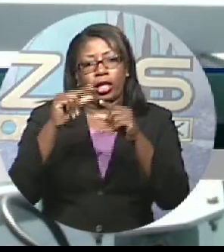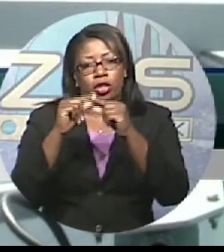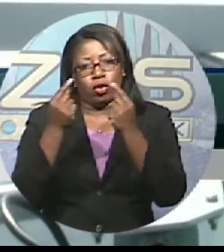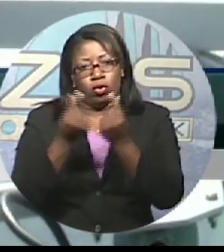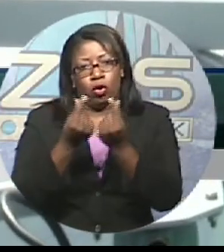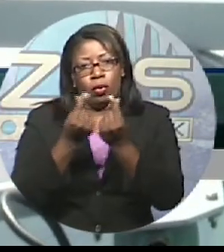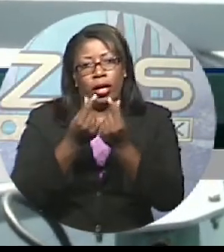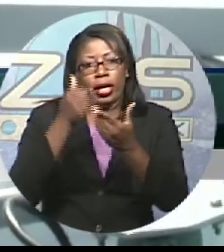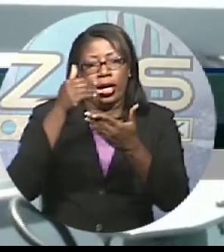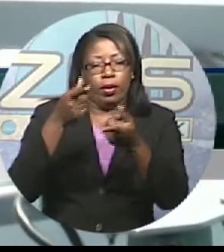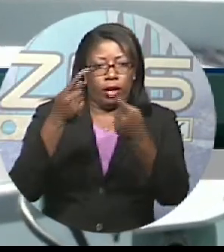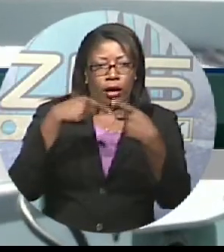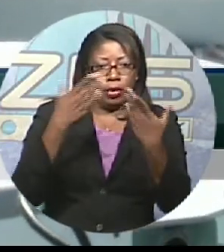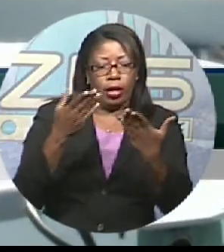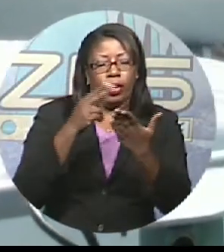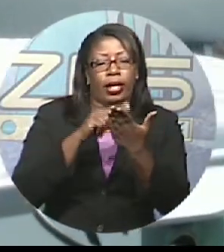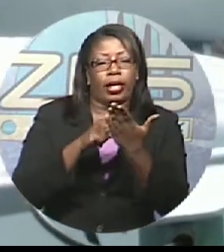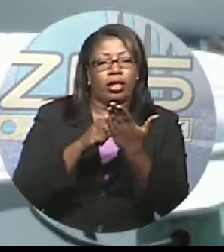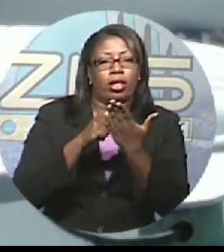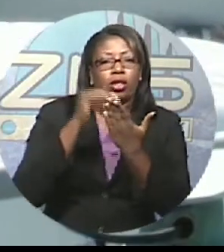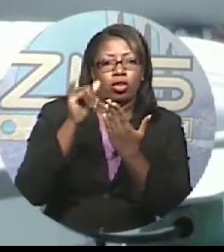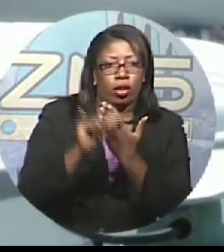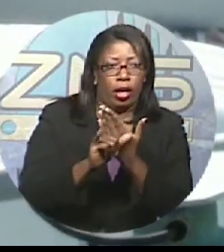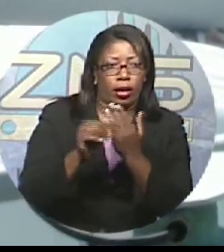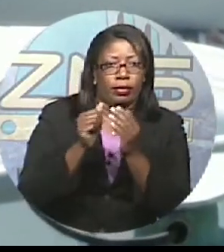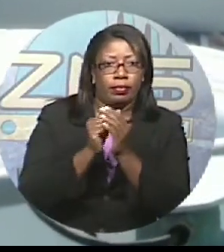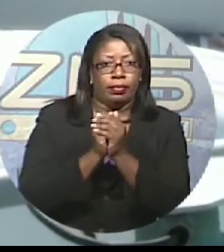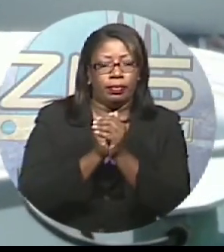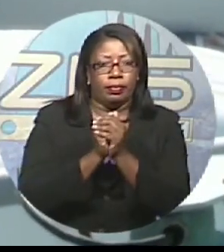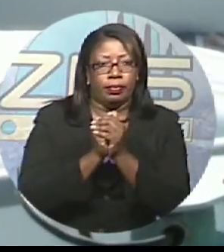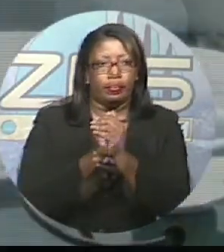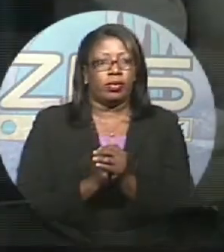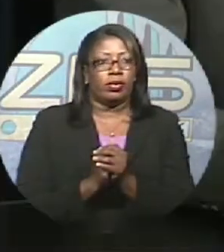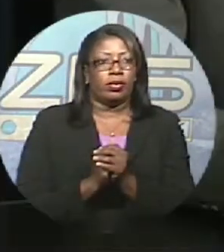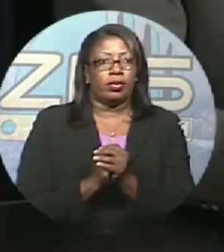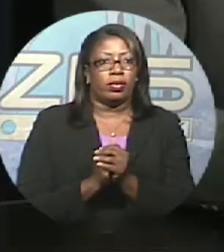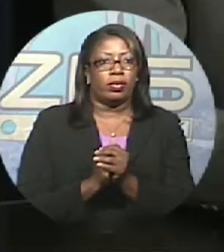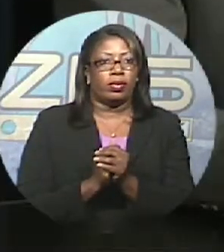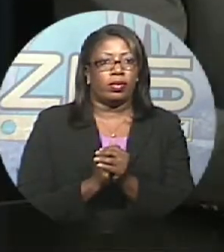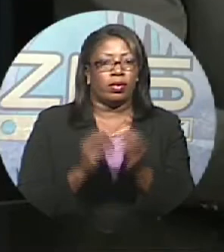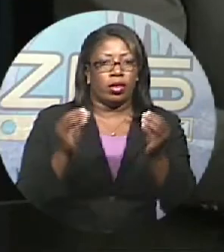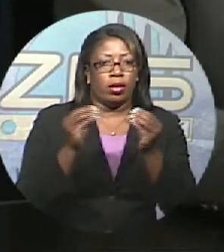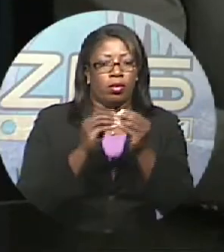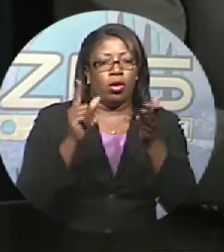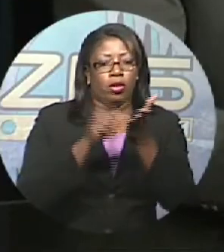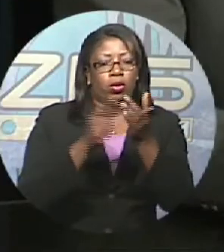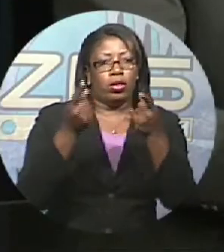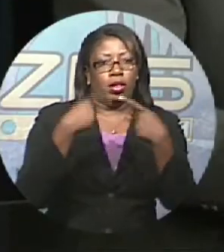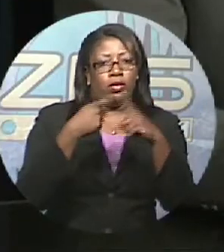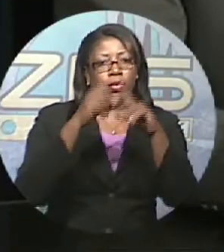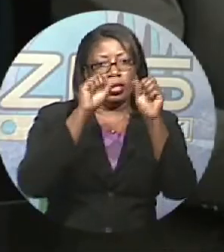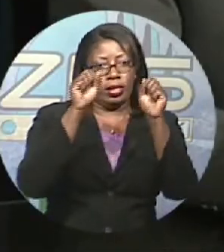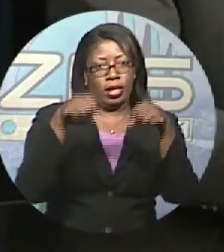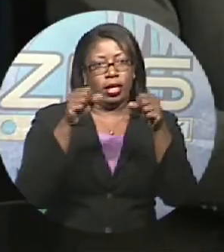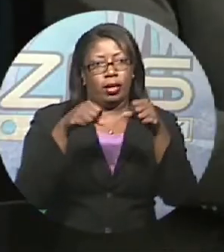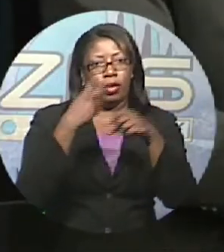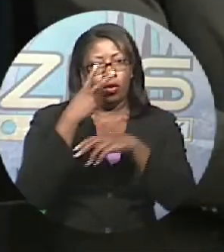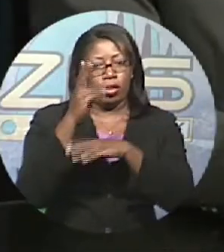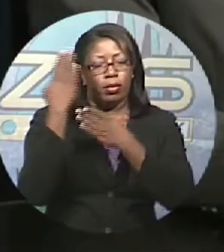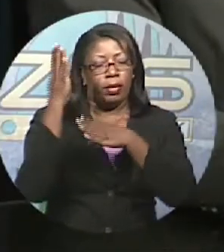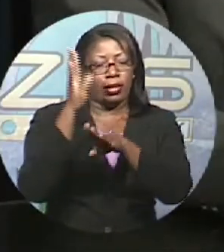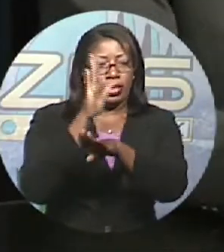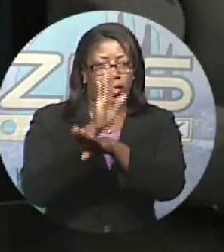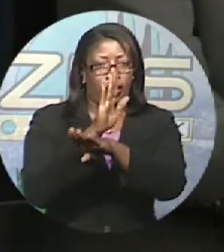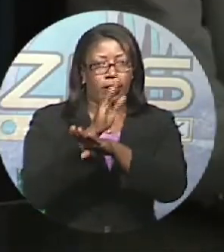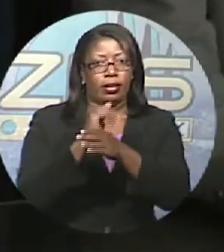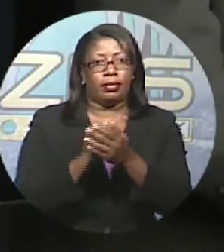in July. Cleopatra Murphy, ZNS Network News. There's more news to come from the National Stadium. You're watching The Bahamas